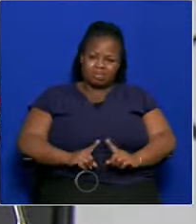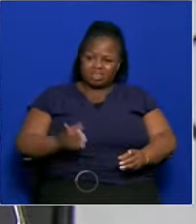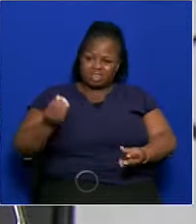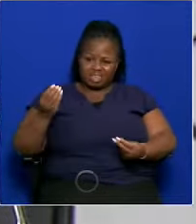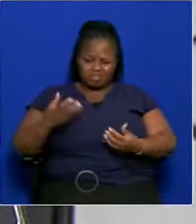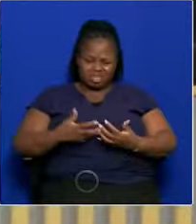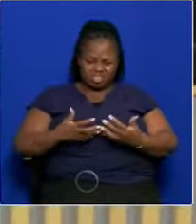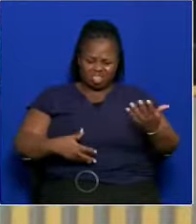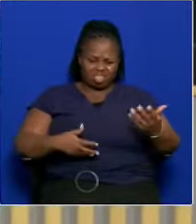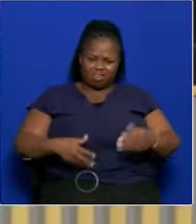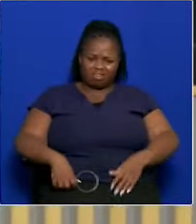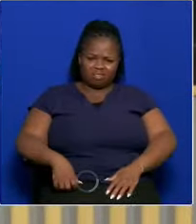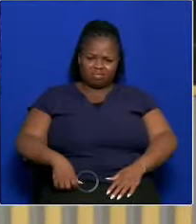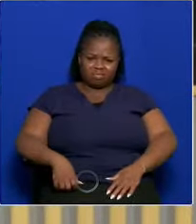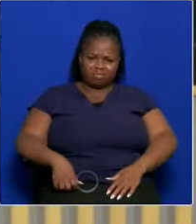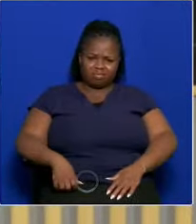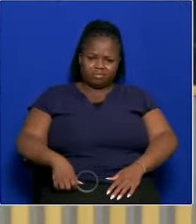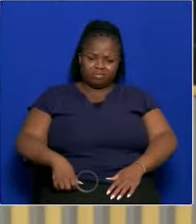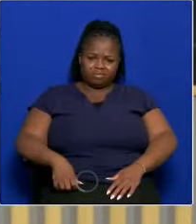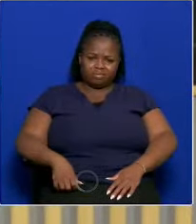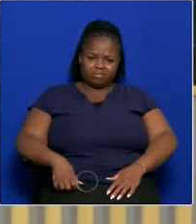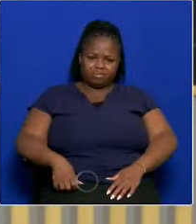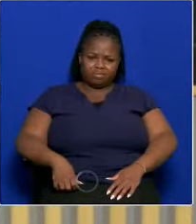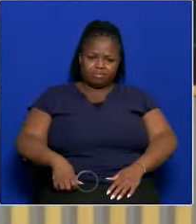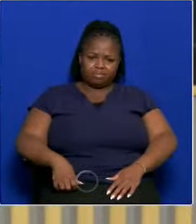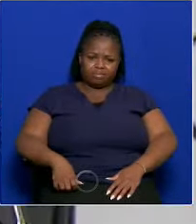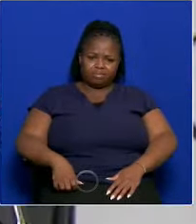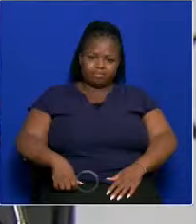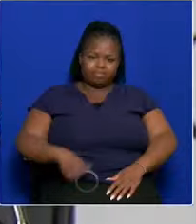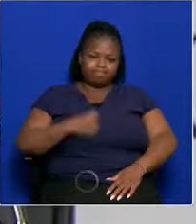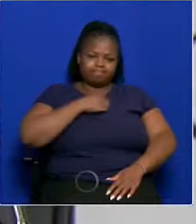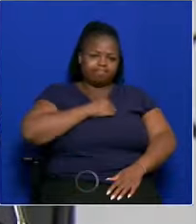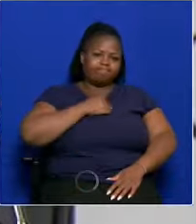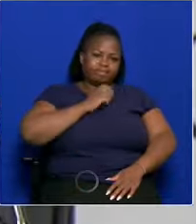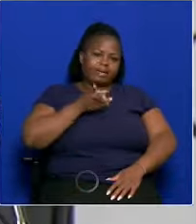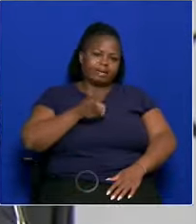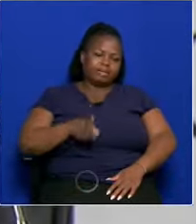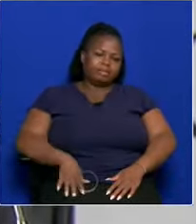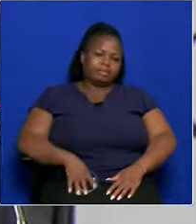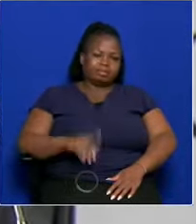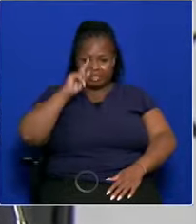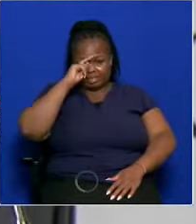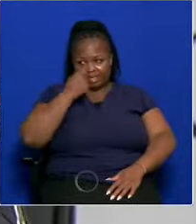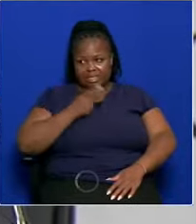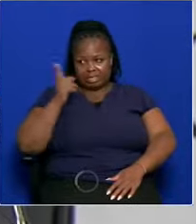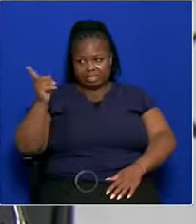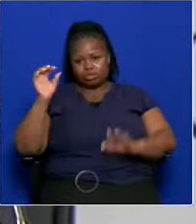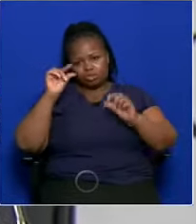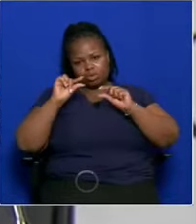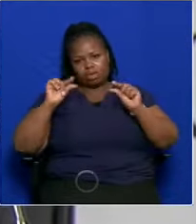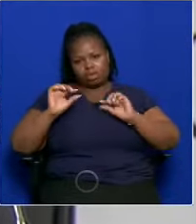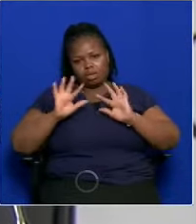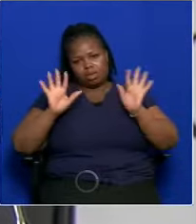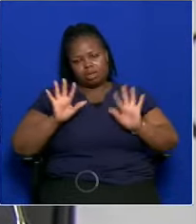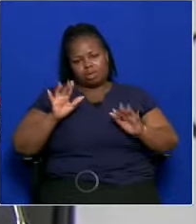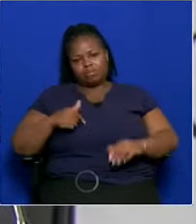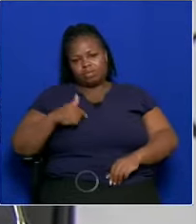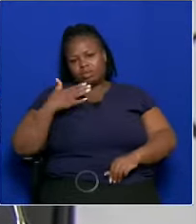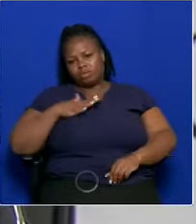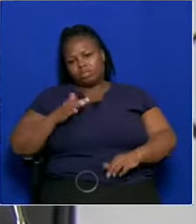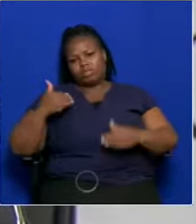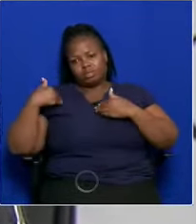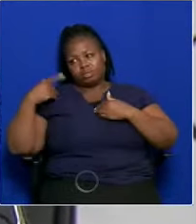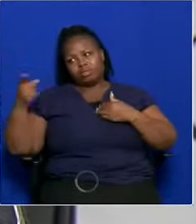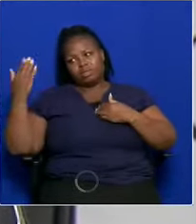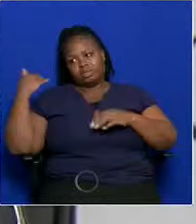That's the simple point. I apologize once more. It's my son who highlighted for me when I wanted accountability that time. So